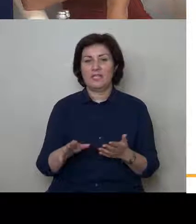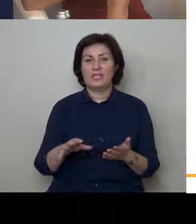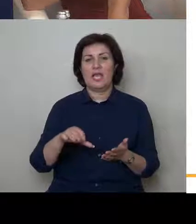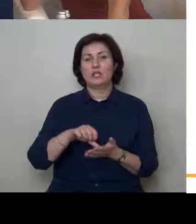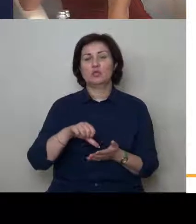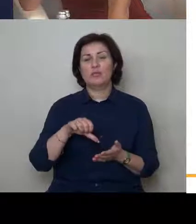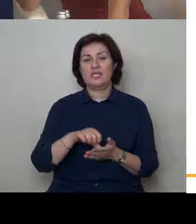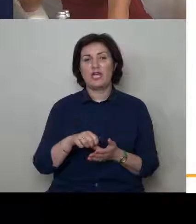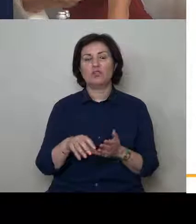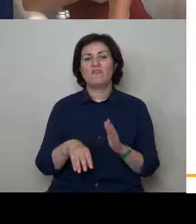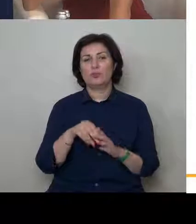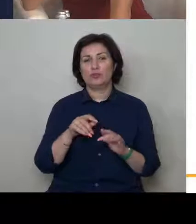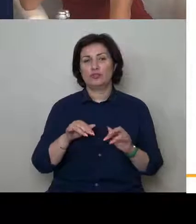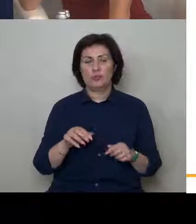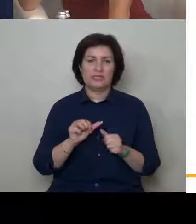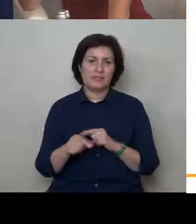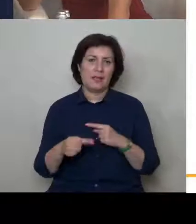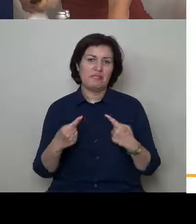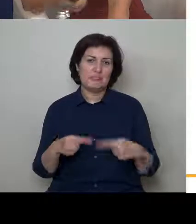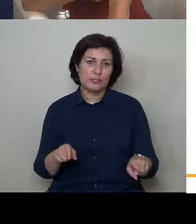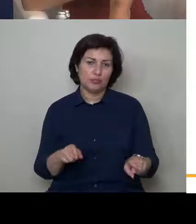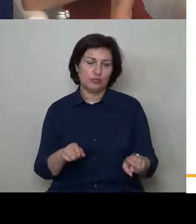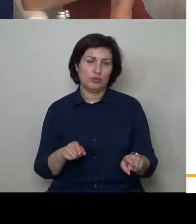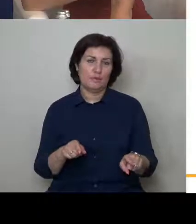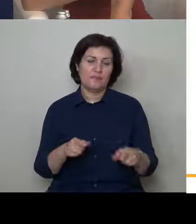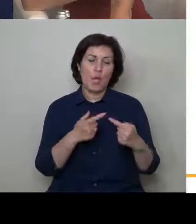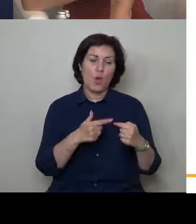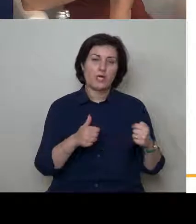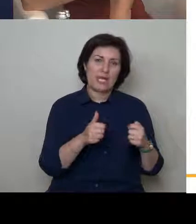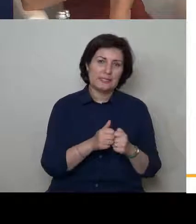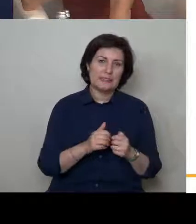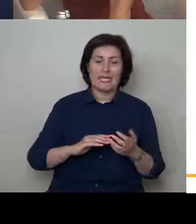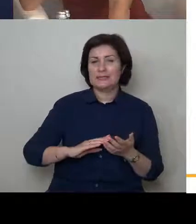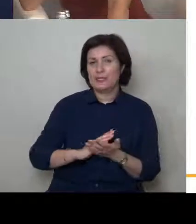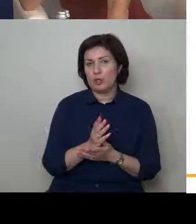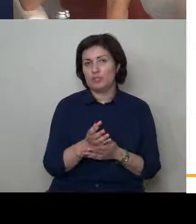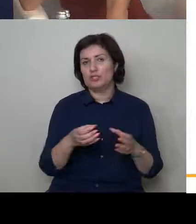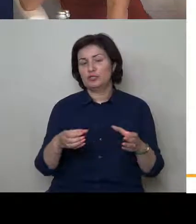even a political party that is not the subject of the election process,